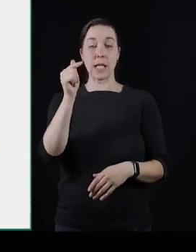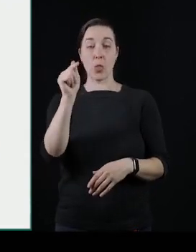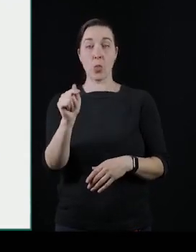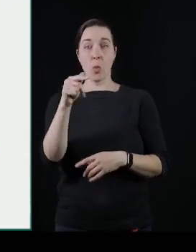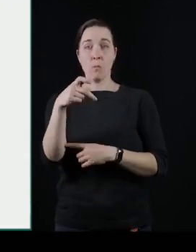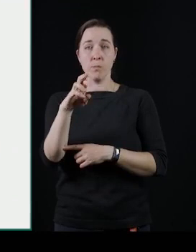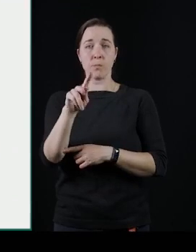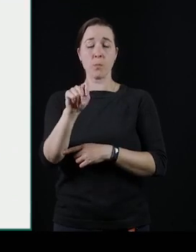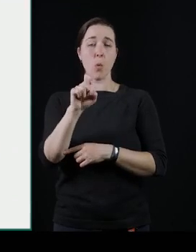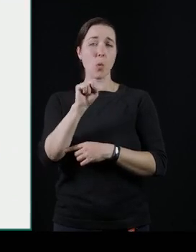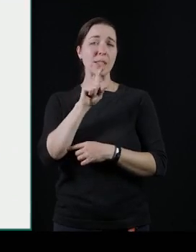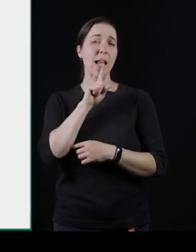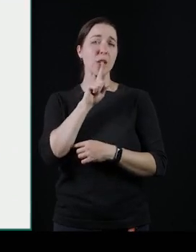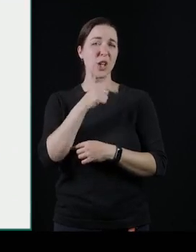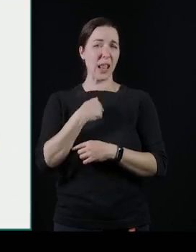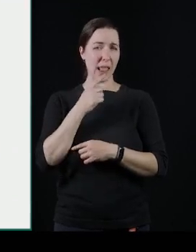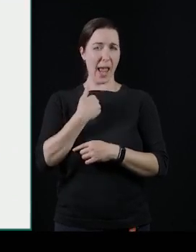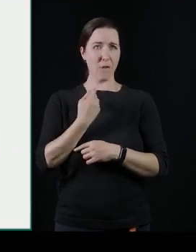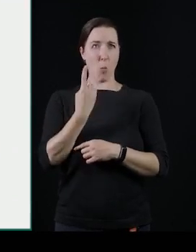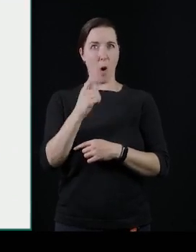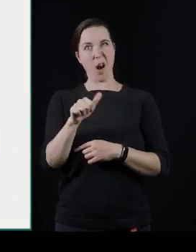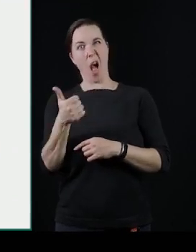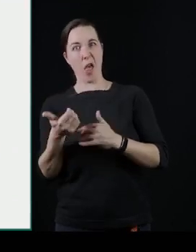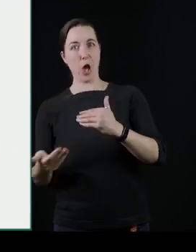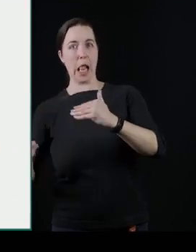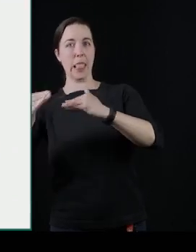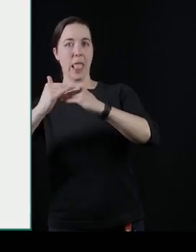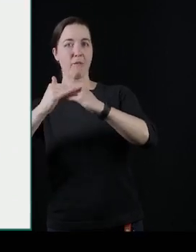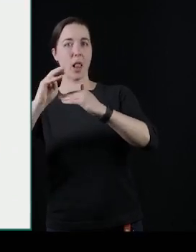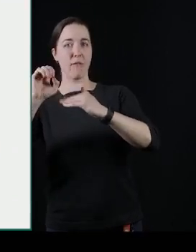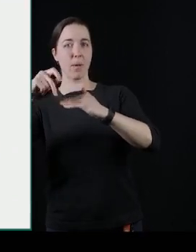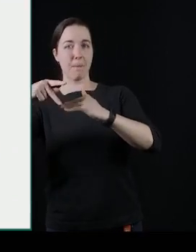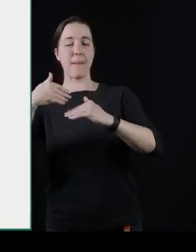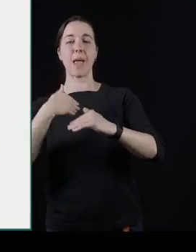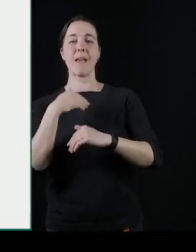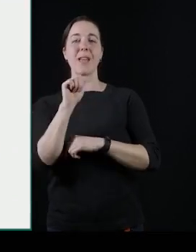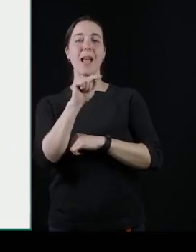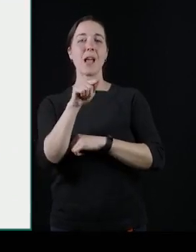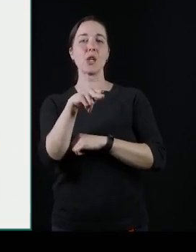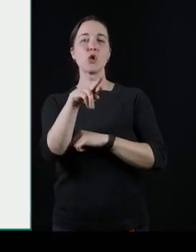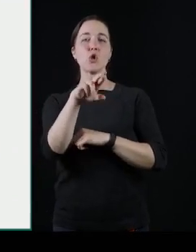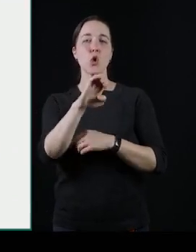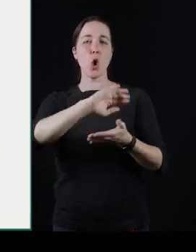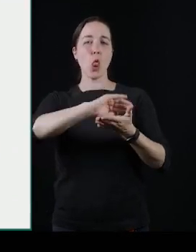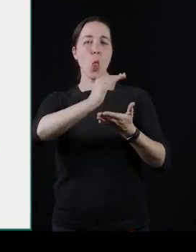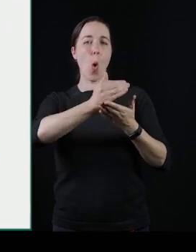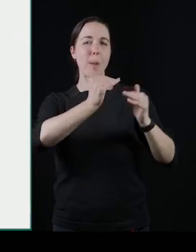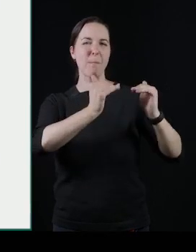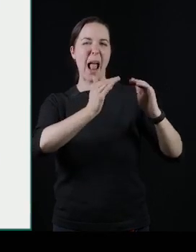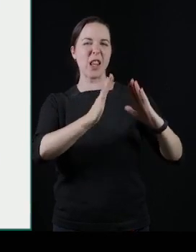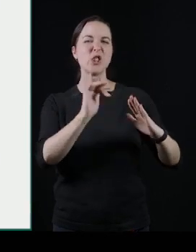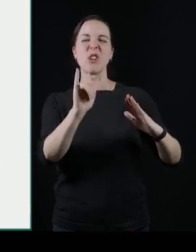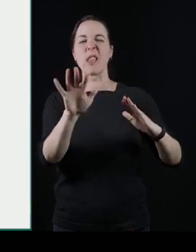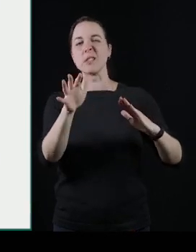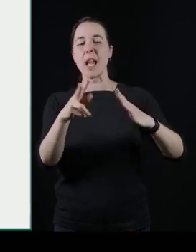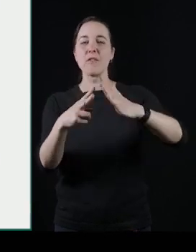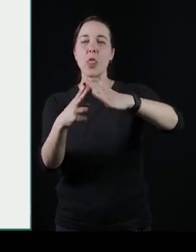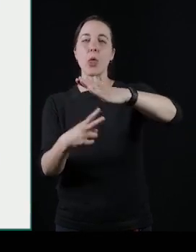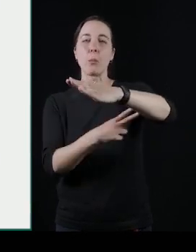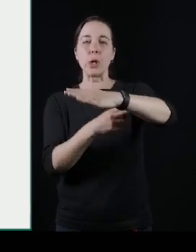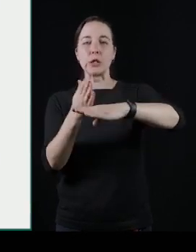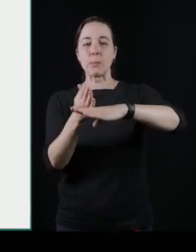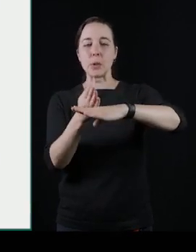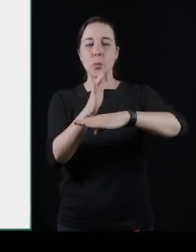port has actually, there is one other level of mapping. We have an Azure load balancer that basically is the bridge